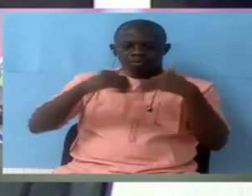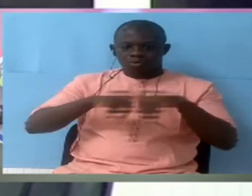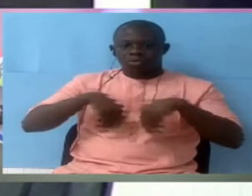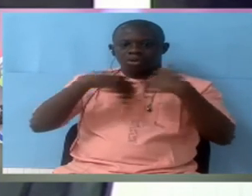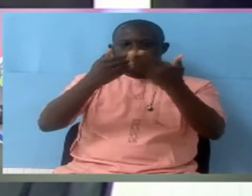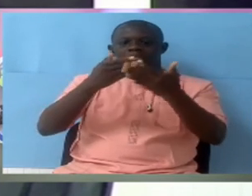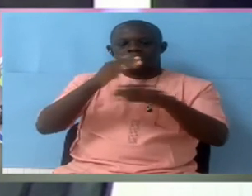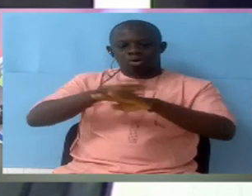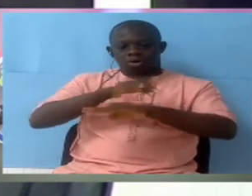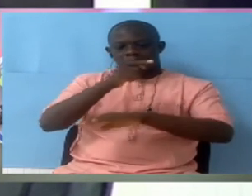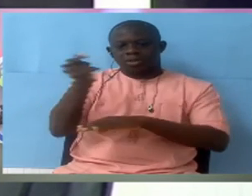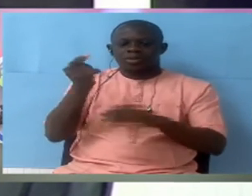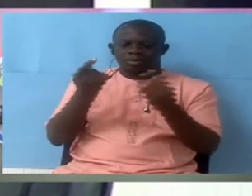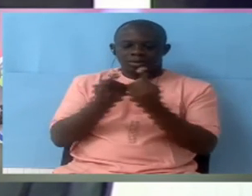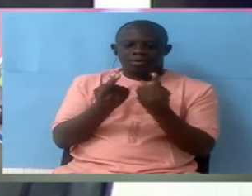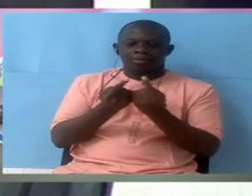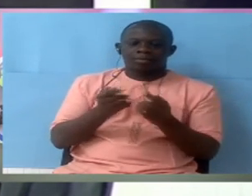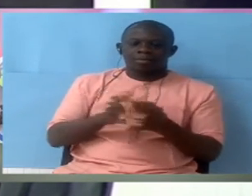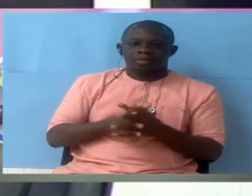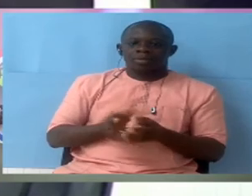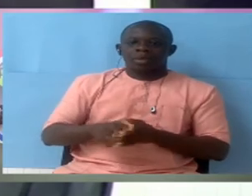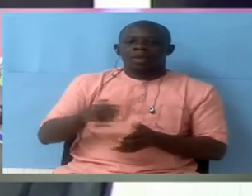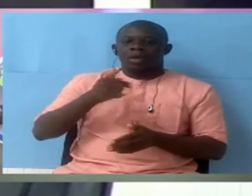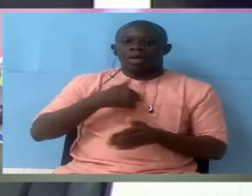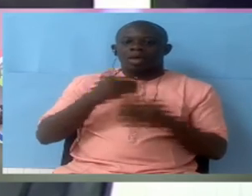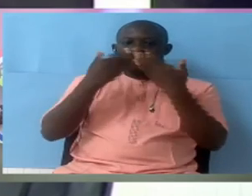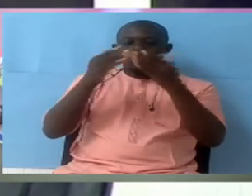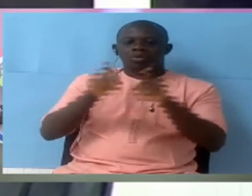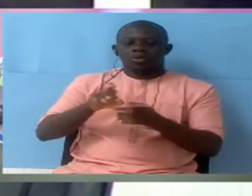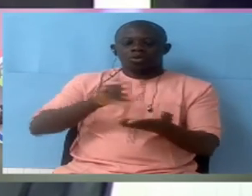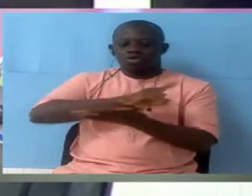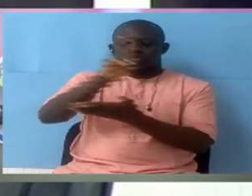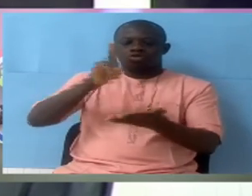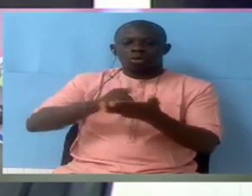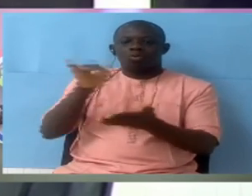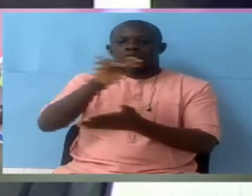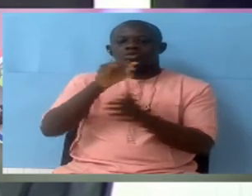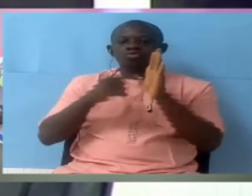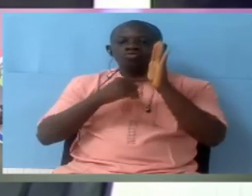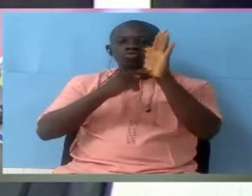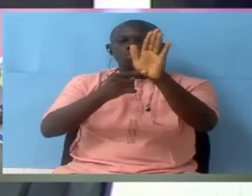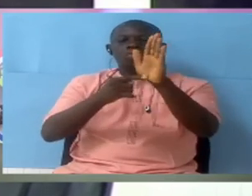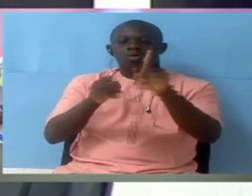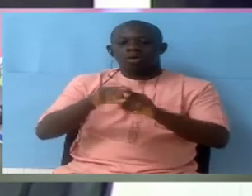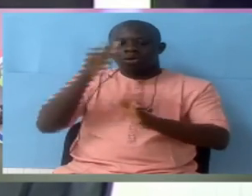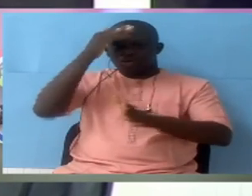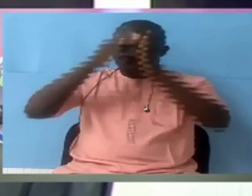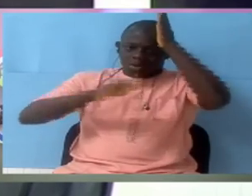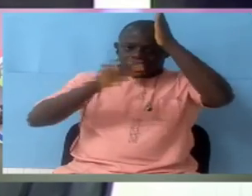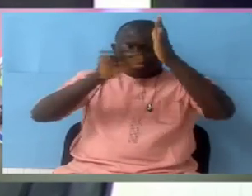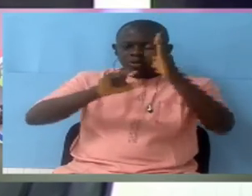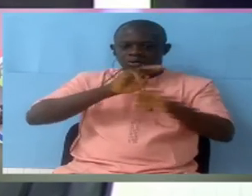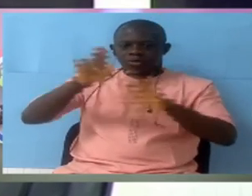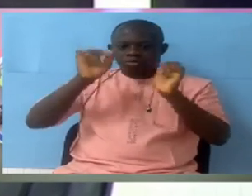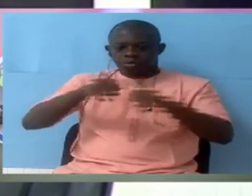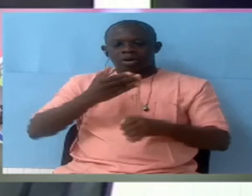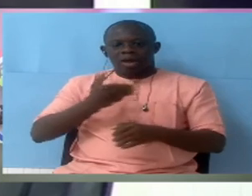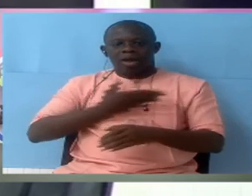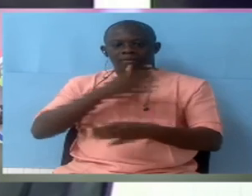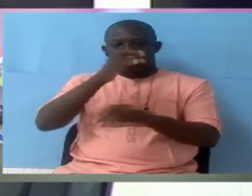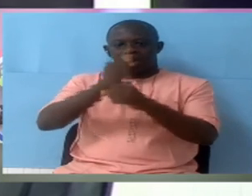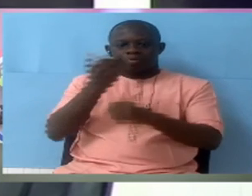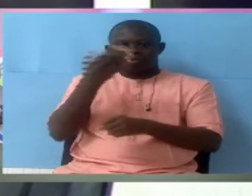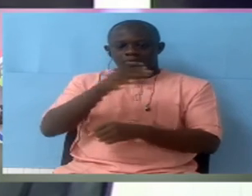dede soldari nyom bokun chi lolu. I said where is the document that states that soldiers are not entitled? Mane ko ane kaid binyu wane